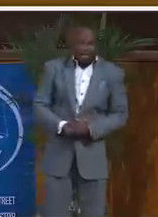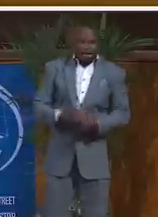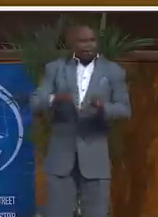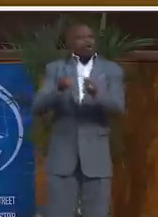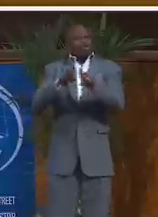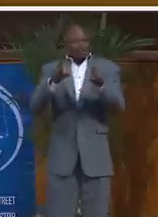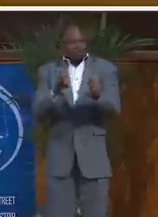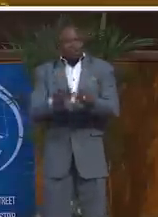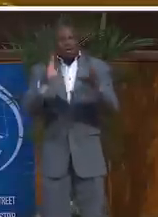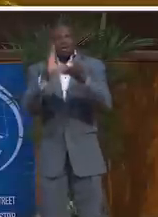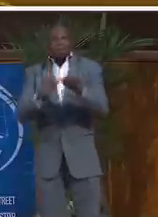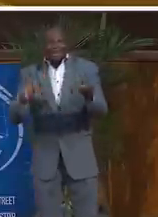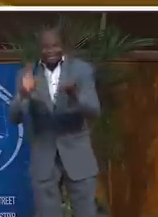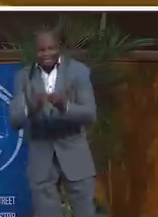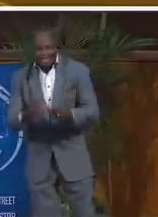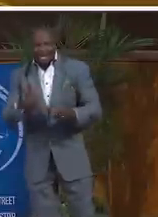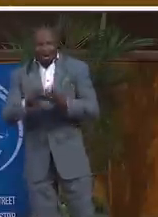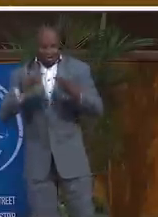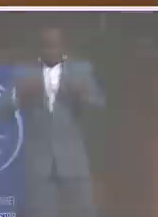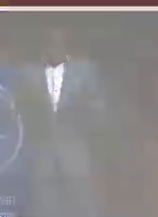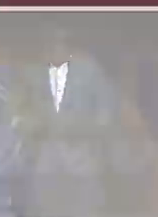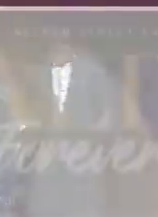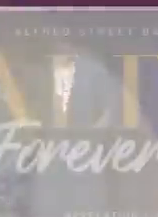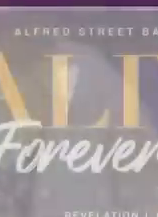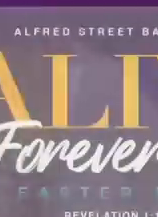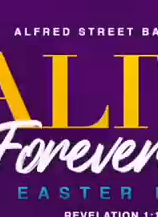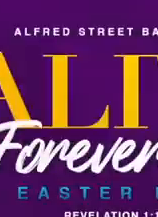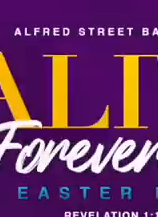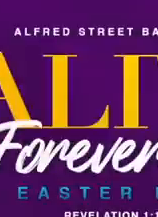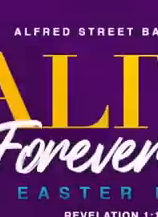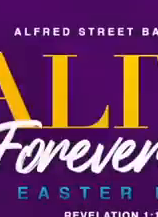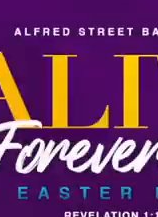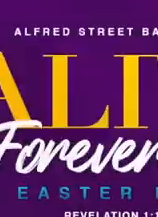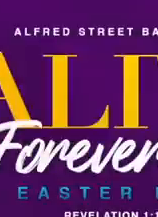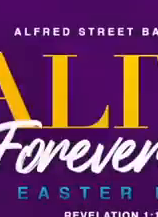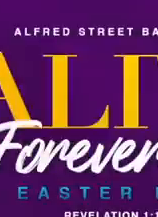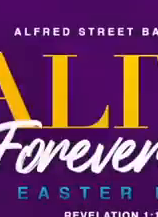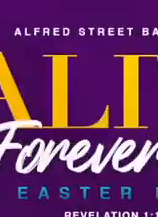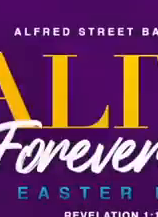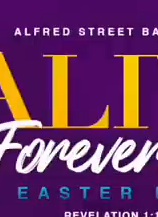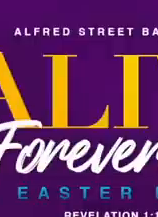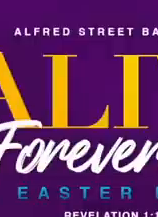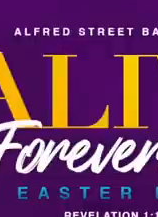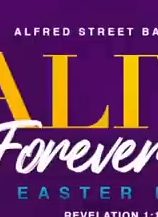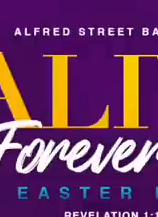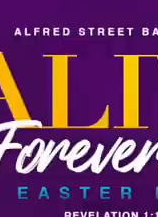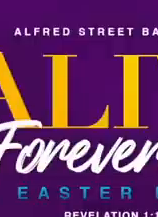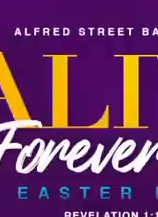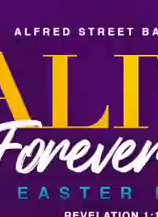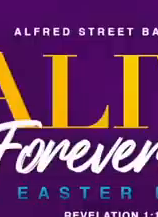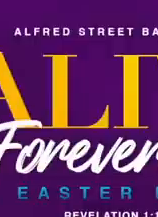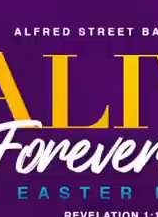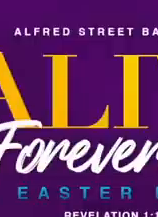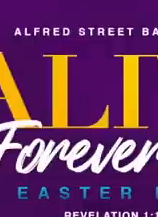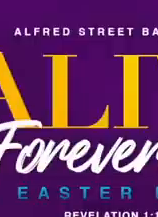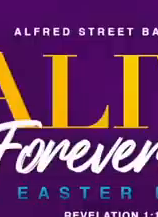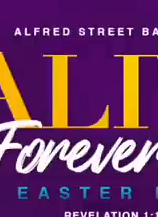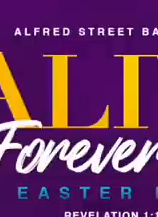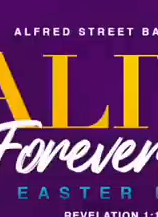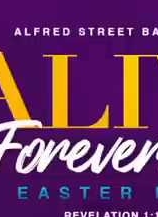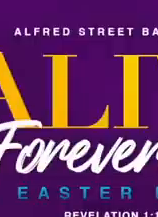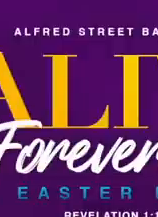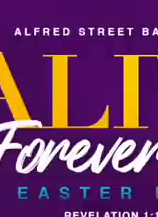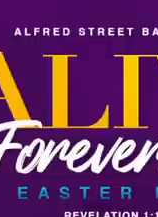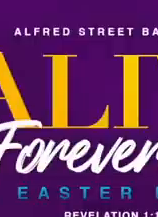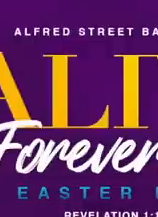but also a message of human hope. I'm gonna drop this on you. It's so simple that somebody sitting in your living room is not